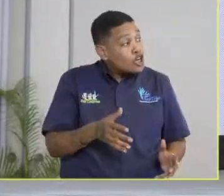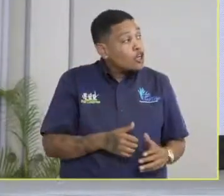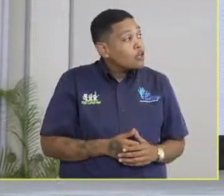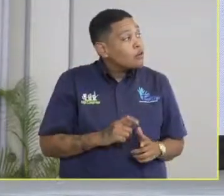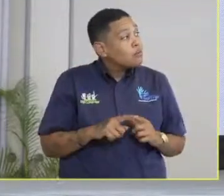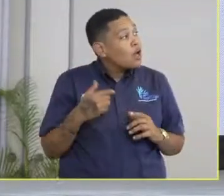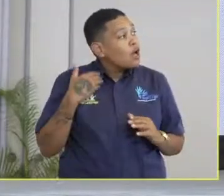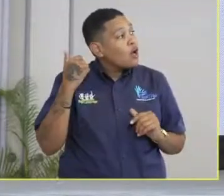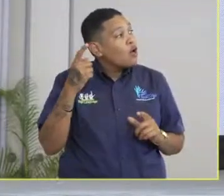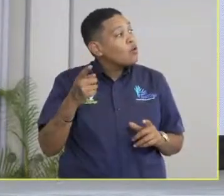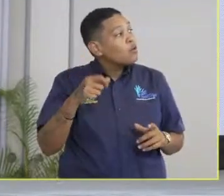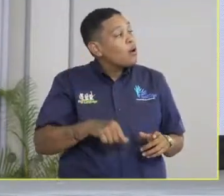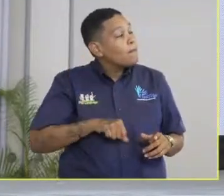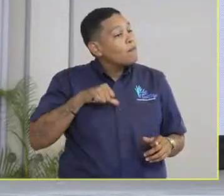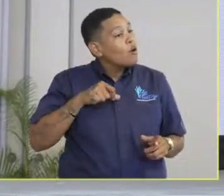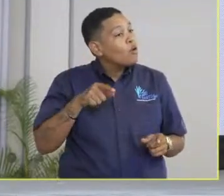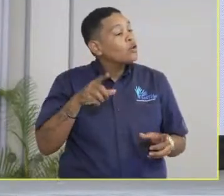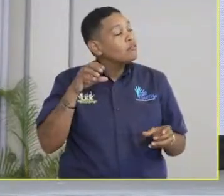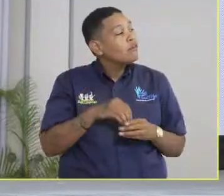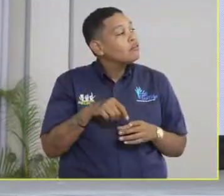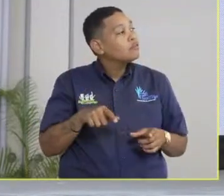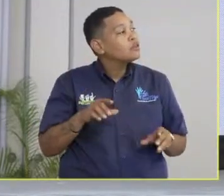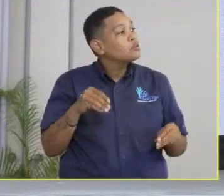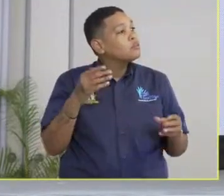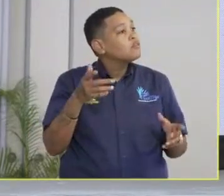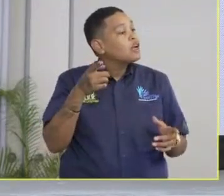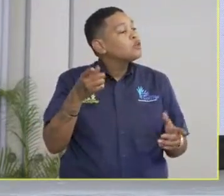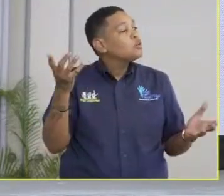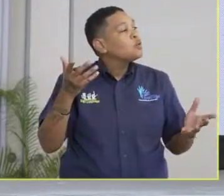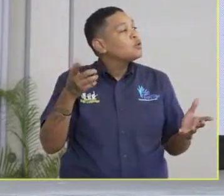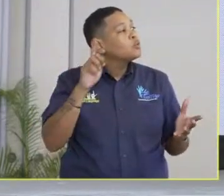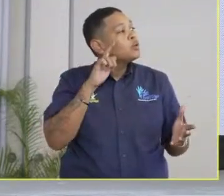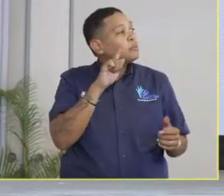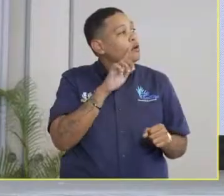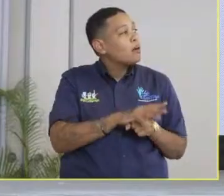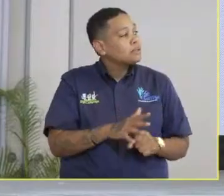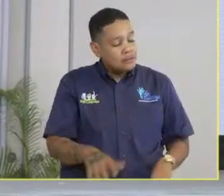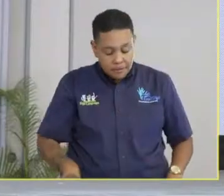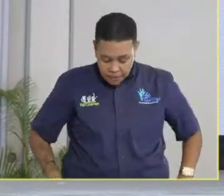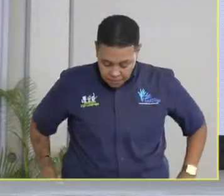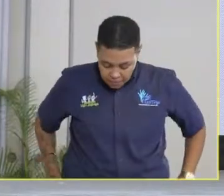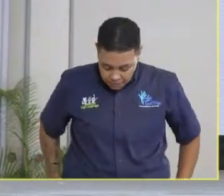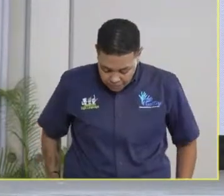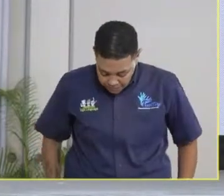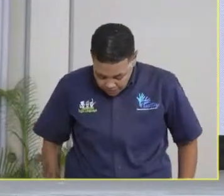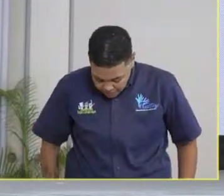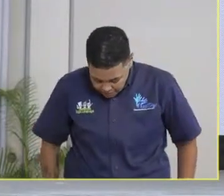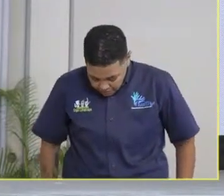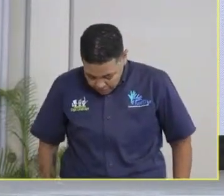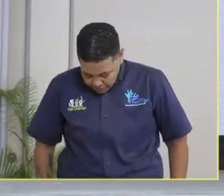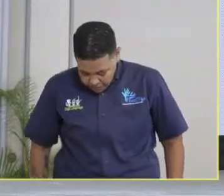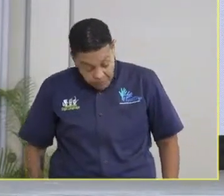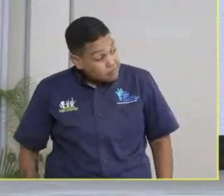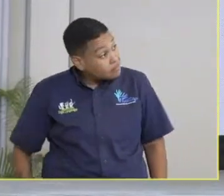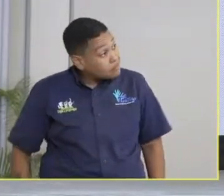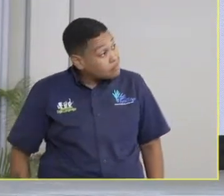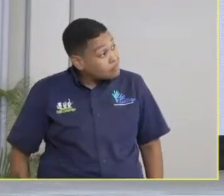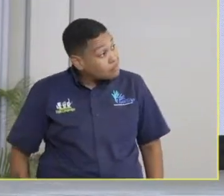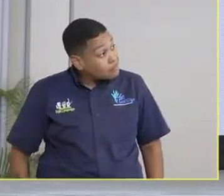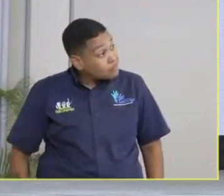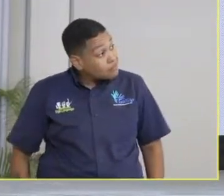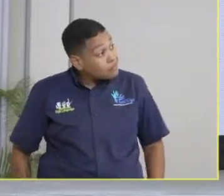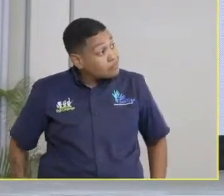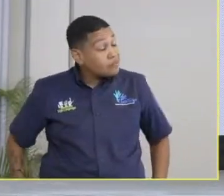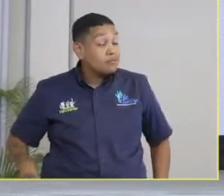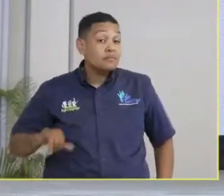I hope you are proud that we delivered to you what we promised. And everybody here, anyone from